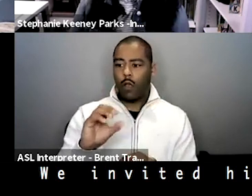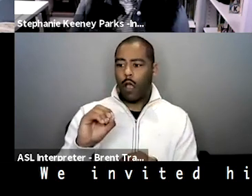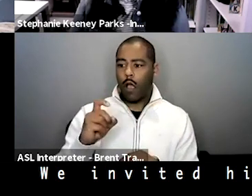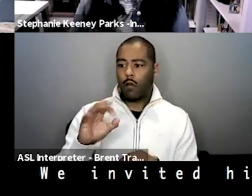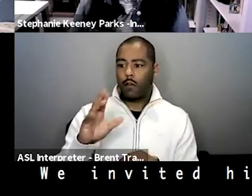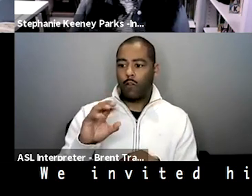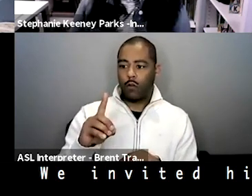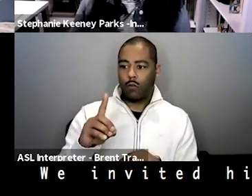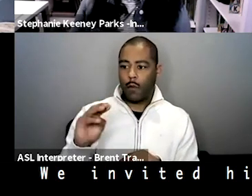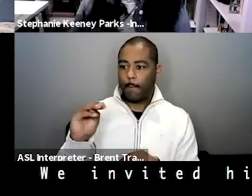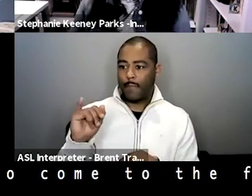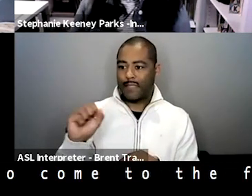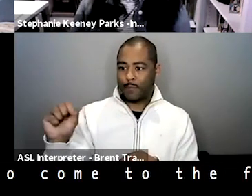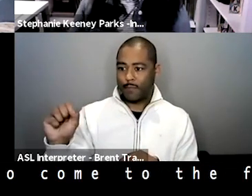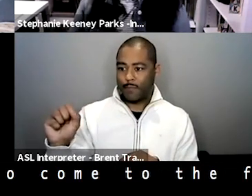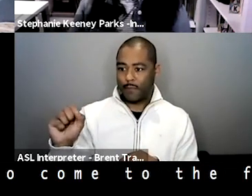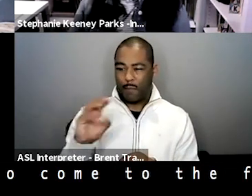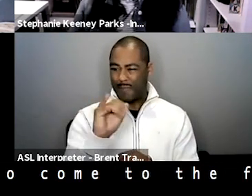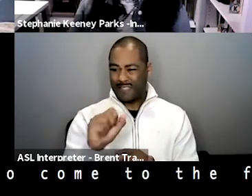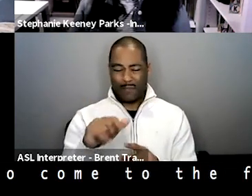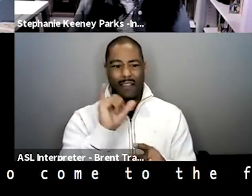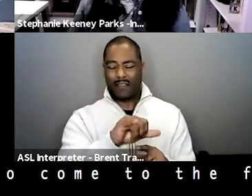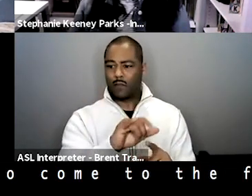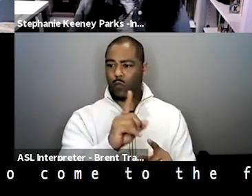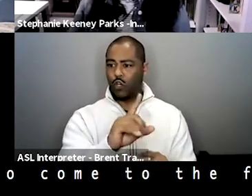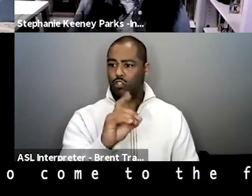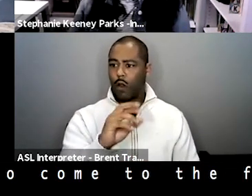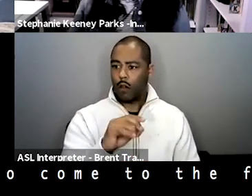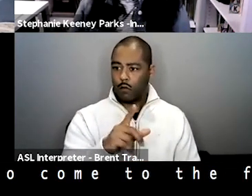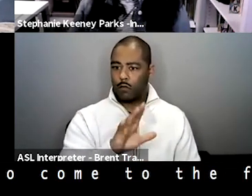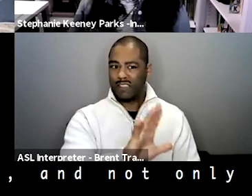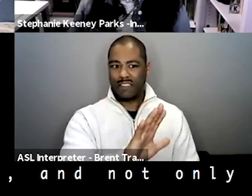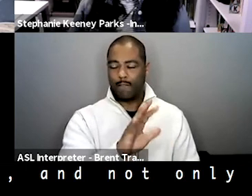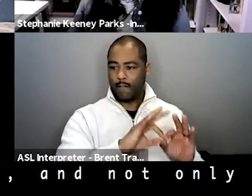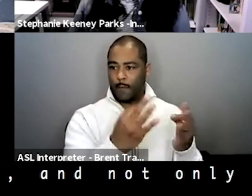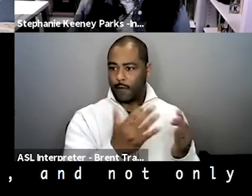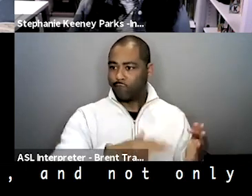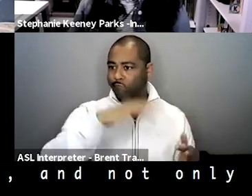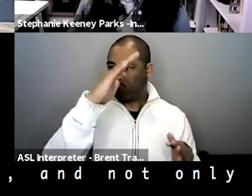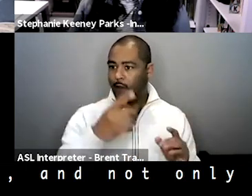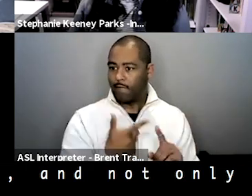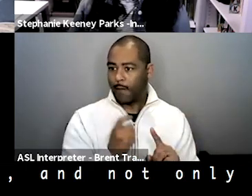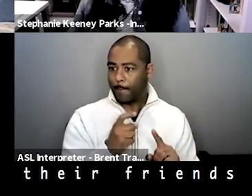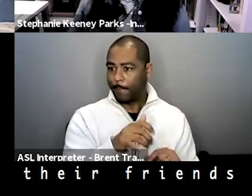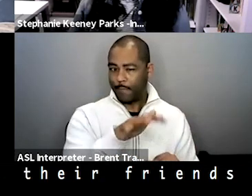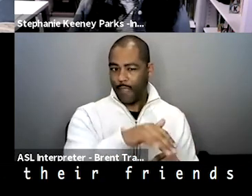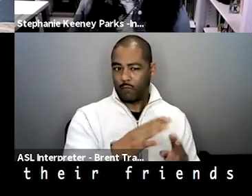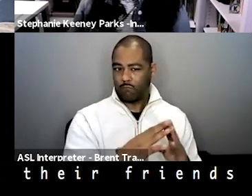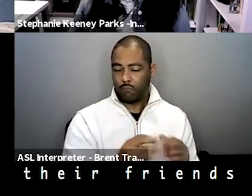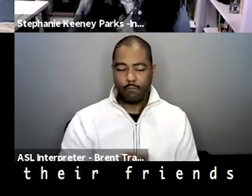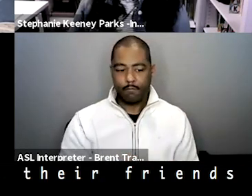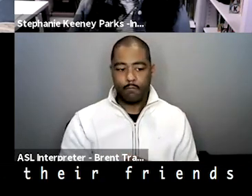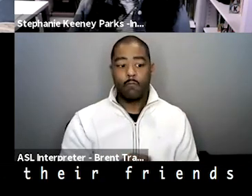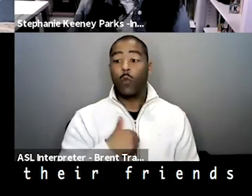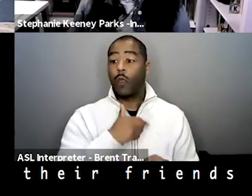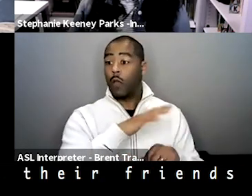from. And we invited him and his family to come to the film festival. And not